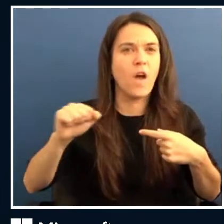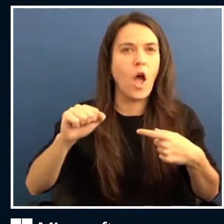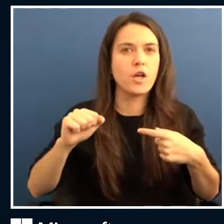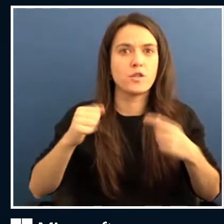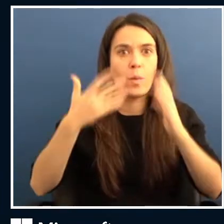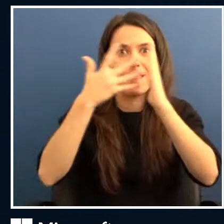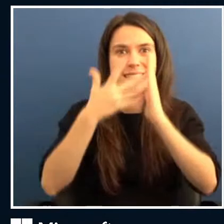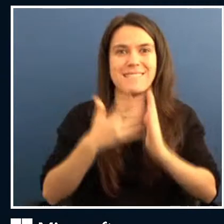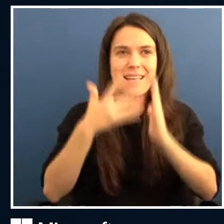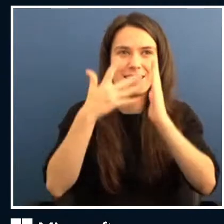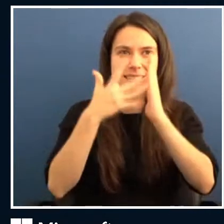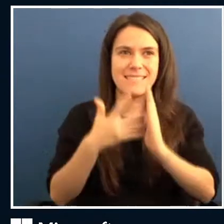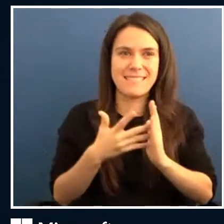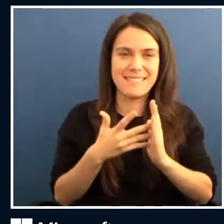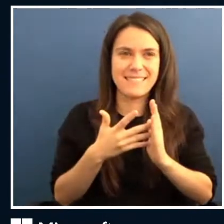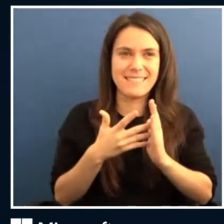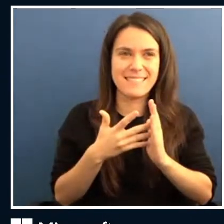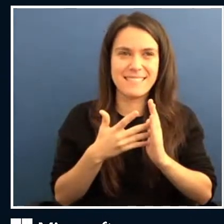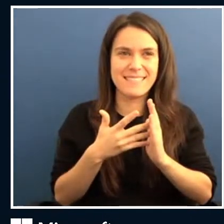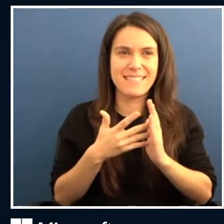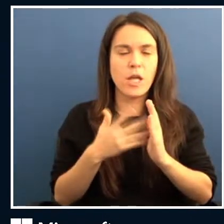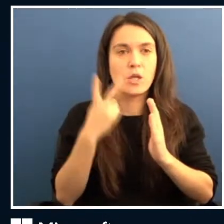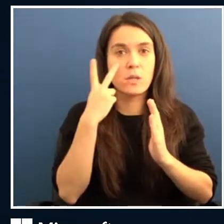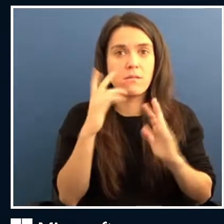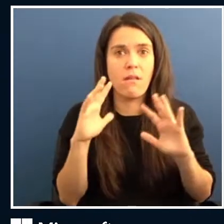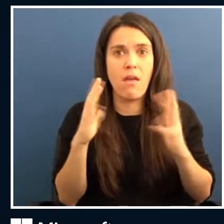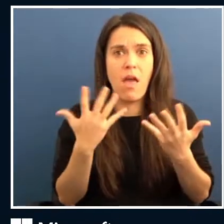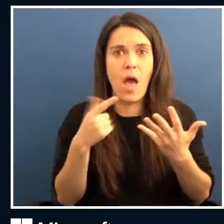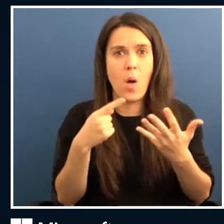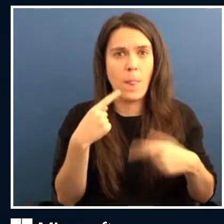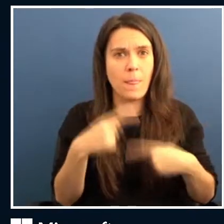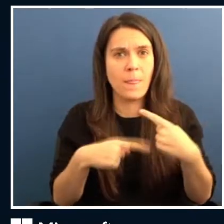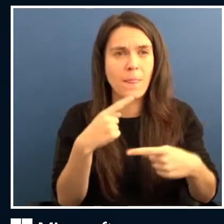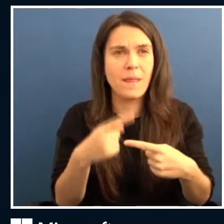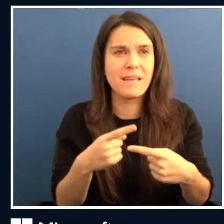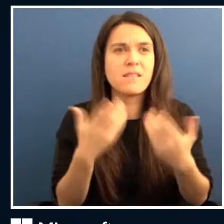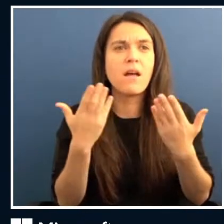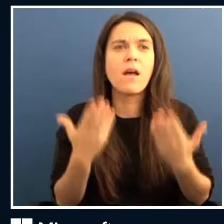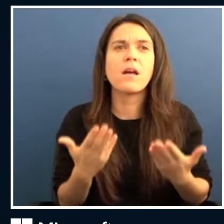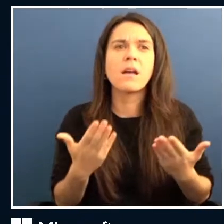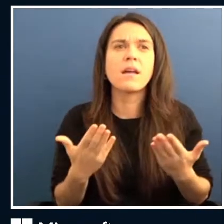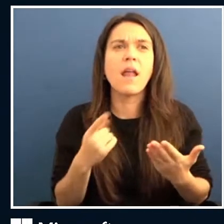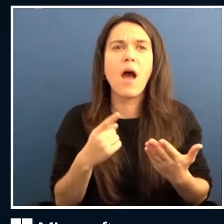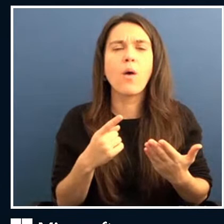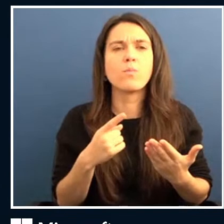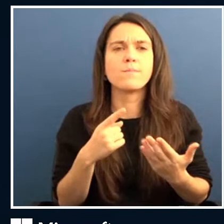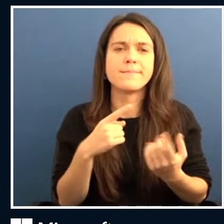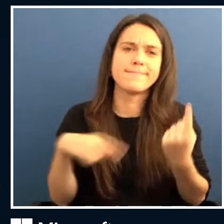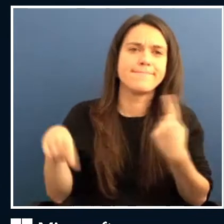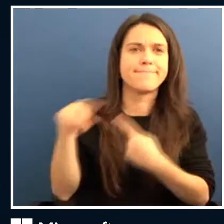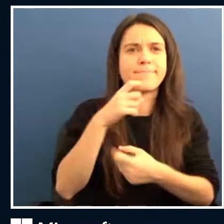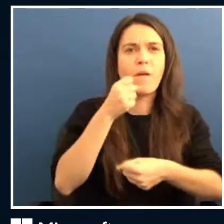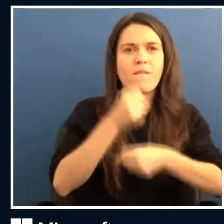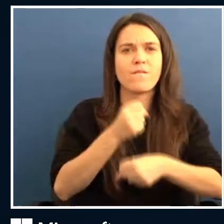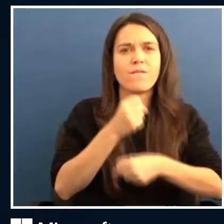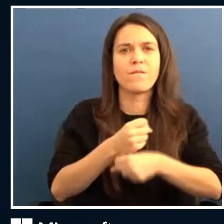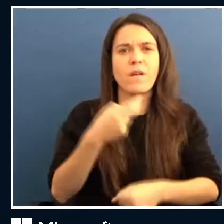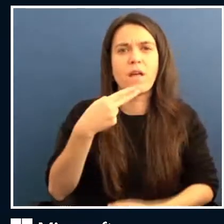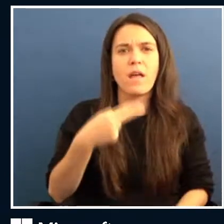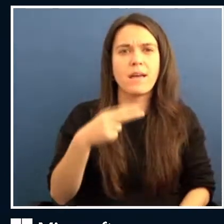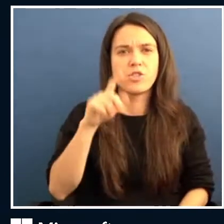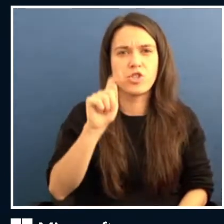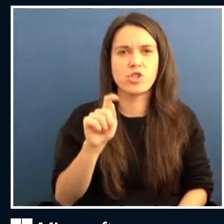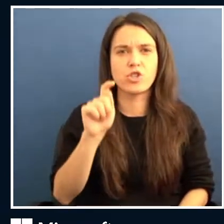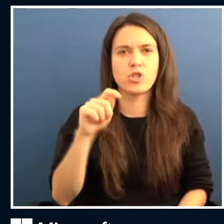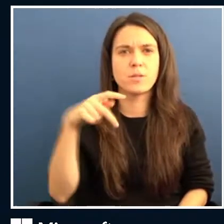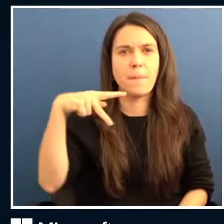so basically how this is currently working is this is the type of serverless function, which is called an HTTP request, because when